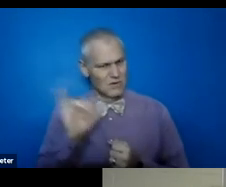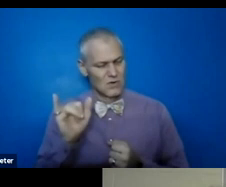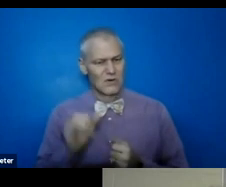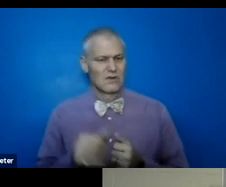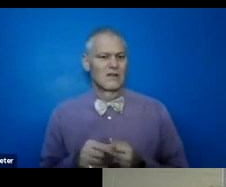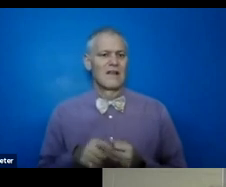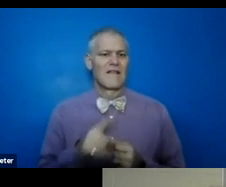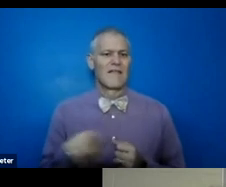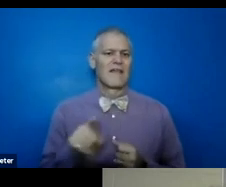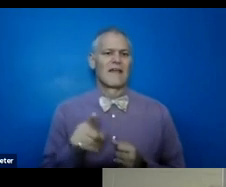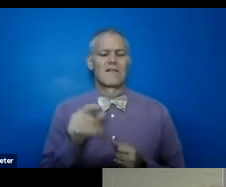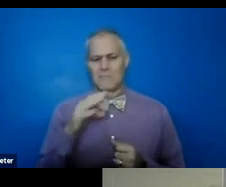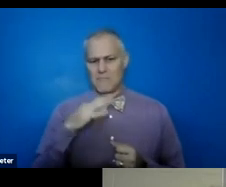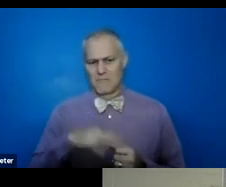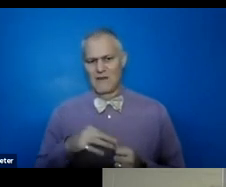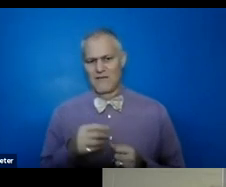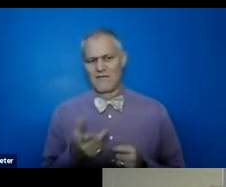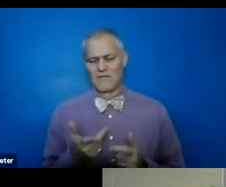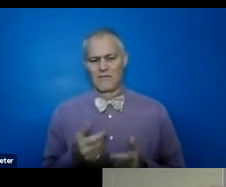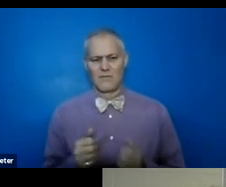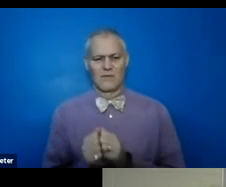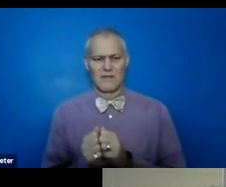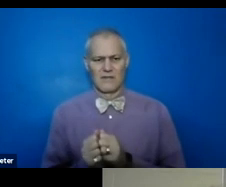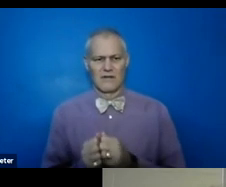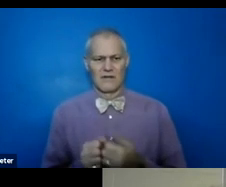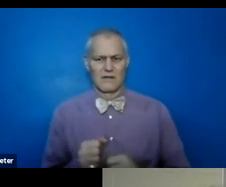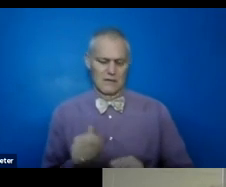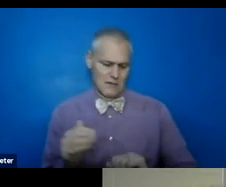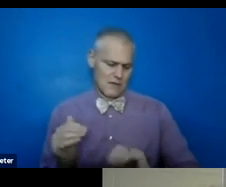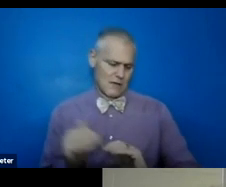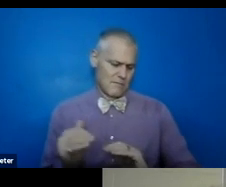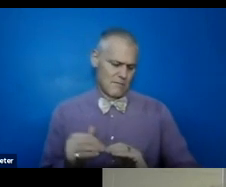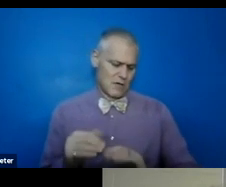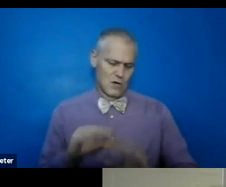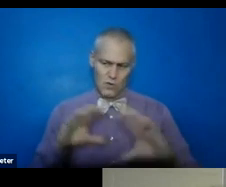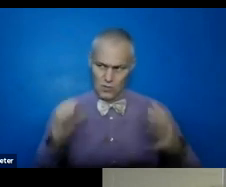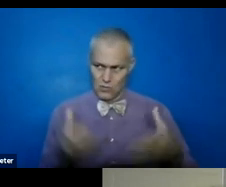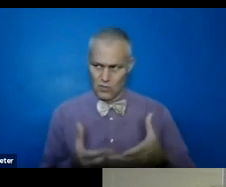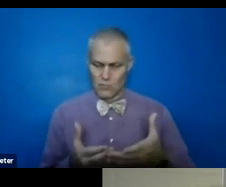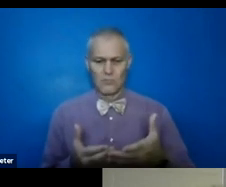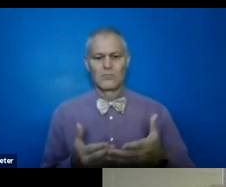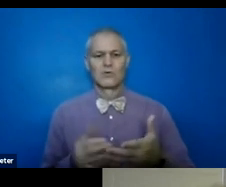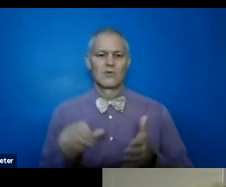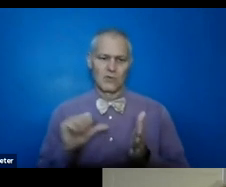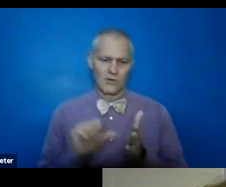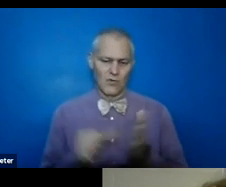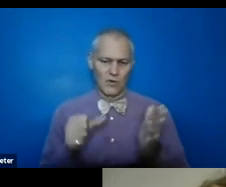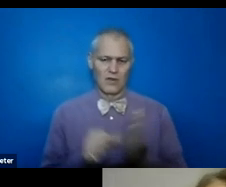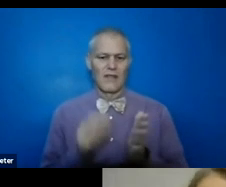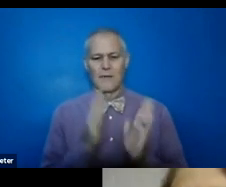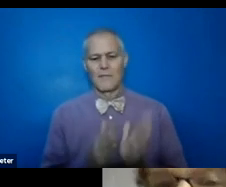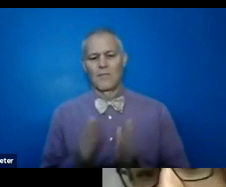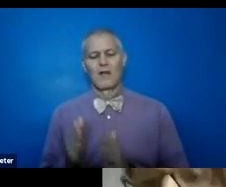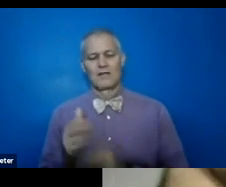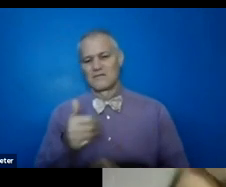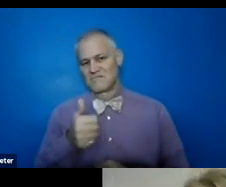would benefit from having a peer group within which to be reinforced and move through that process